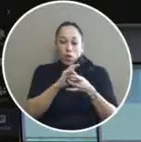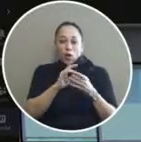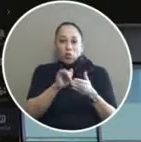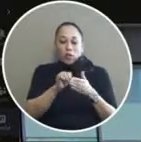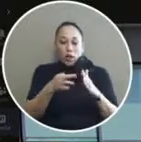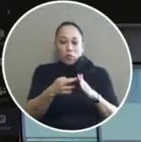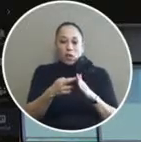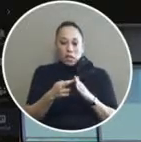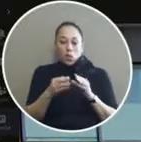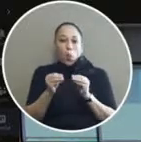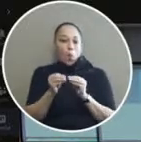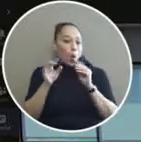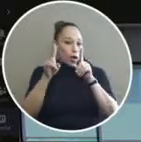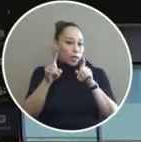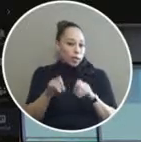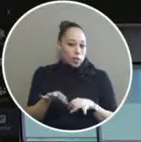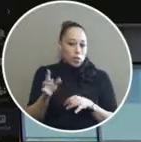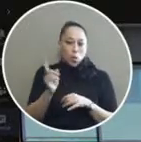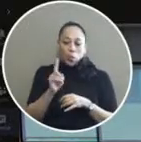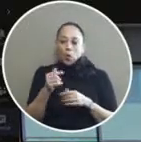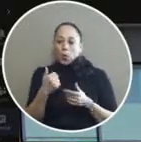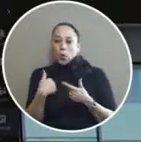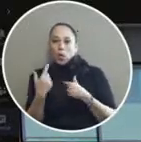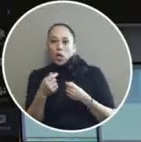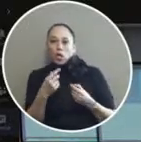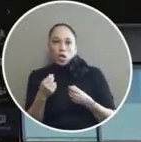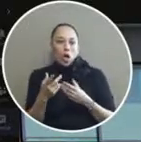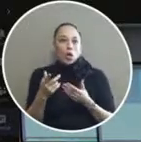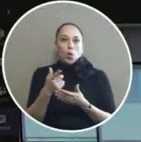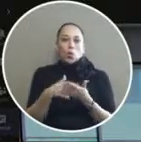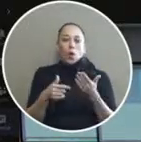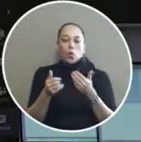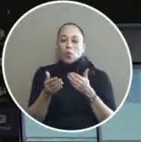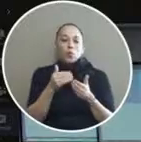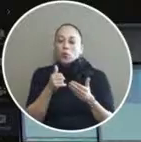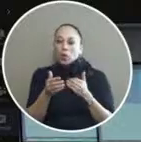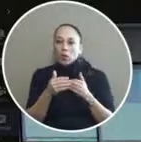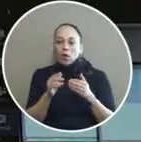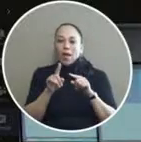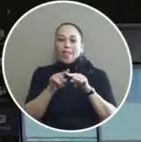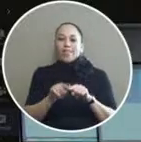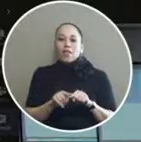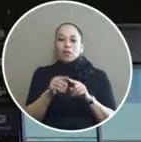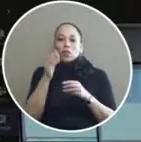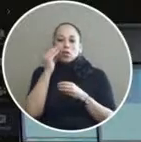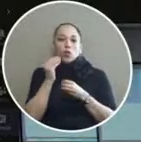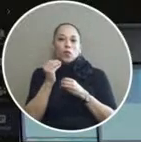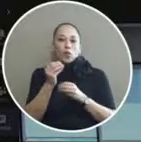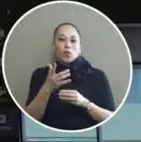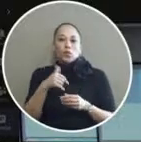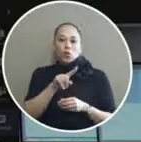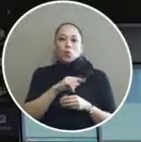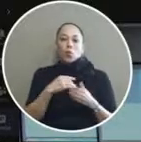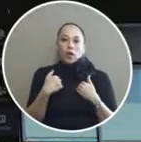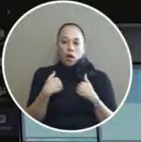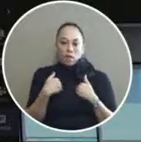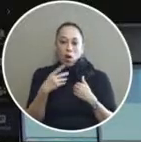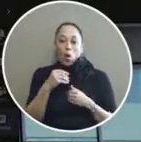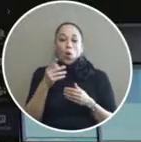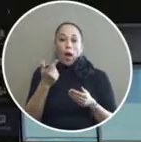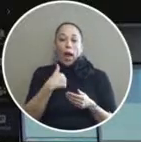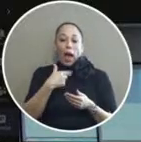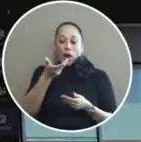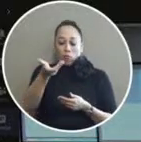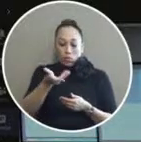on more testing or where we are or status quo or whatever, based on the information that we get or that I